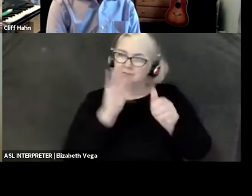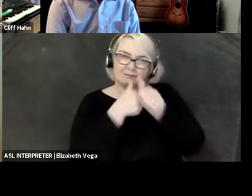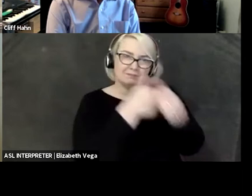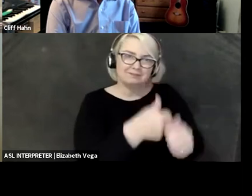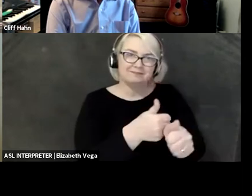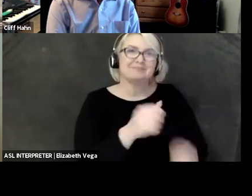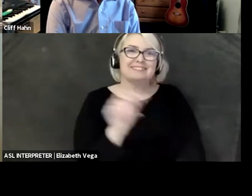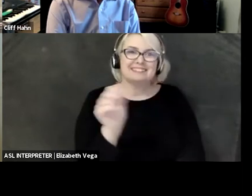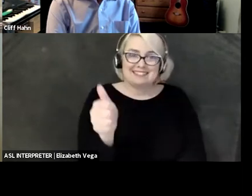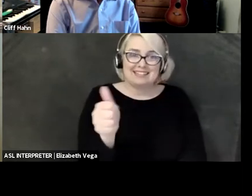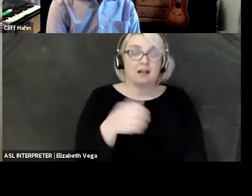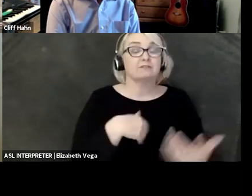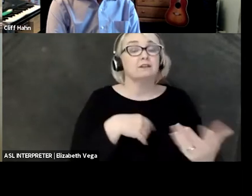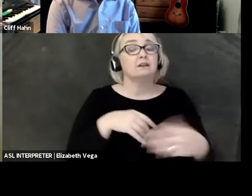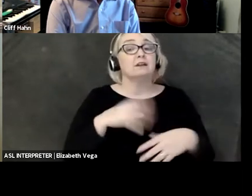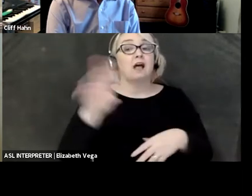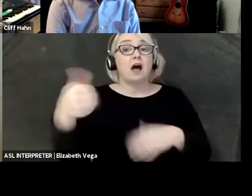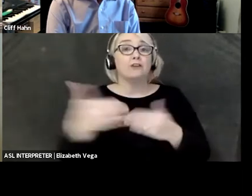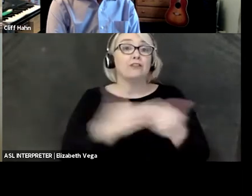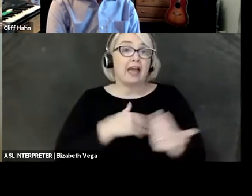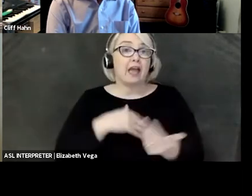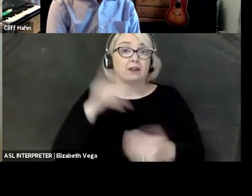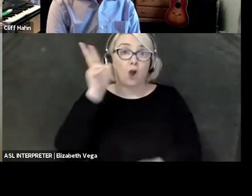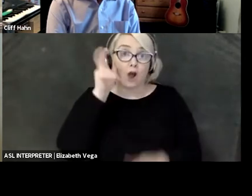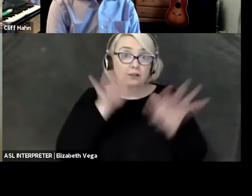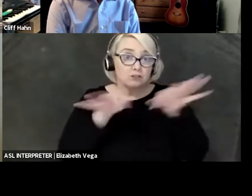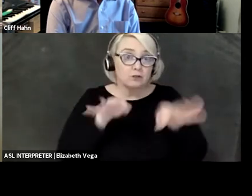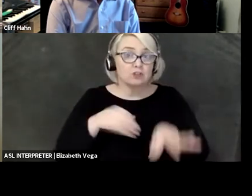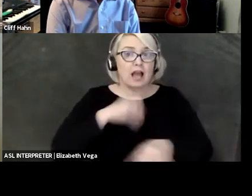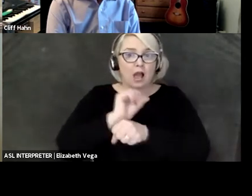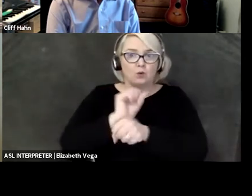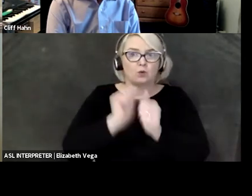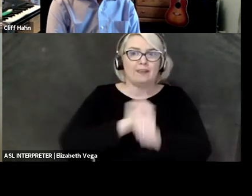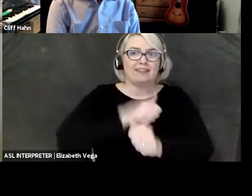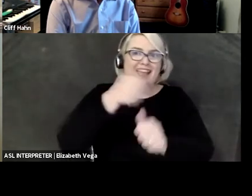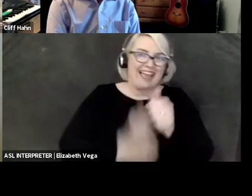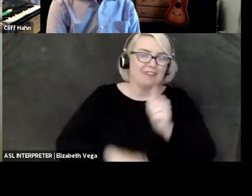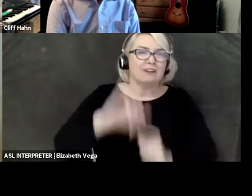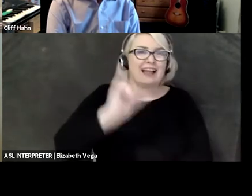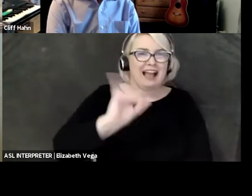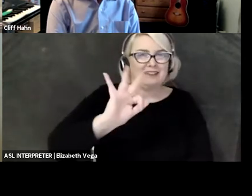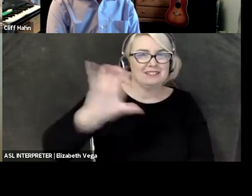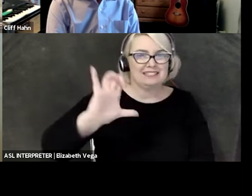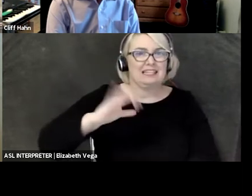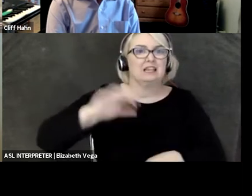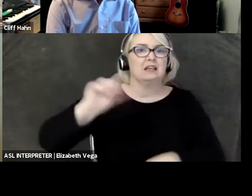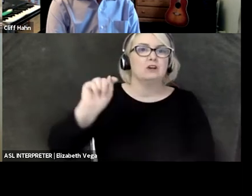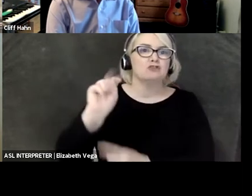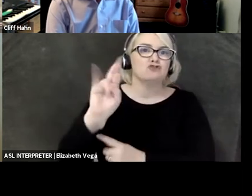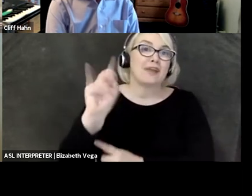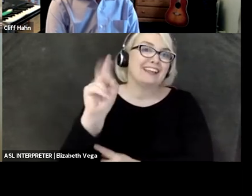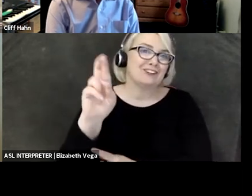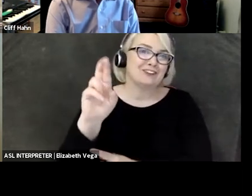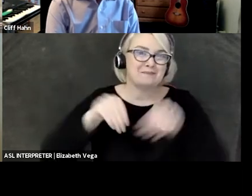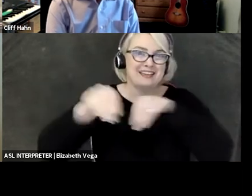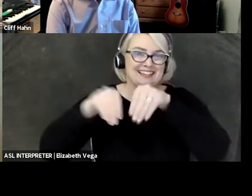Apart from audio description, I work with every single IFC trailer mix that's done. So I have